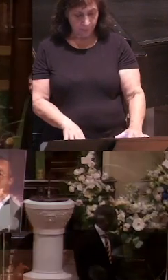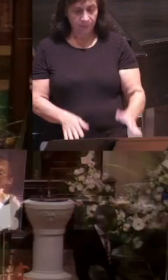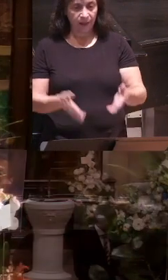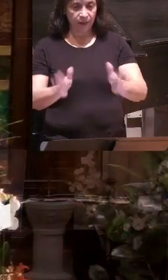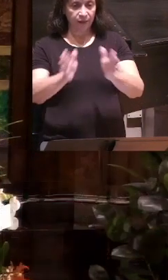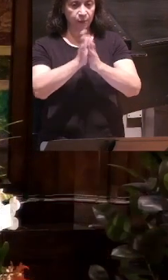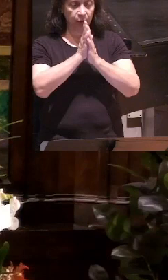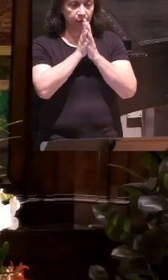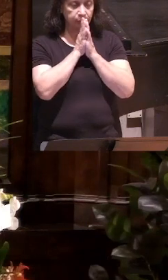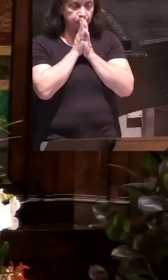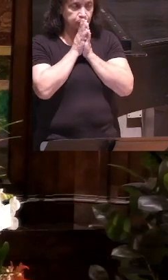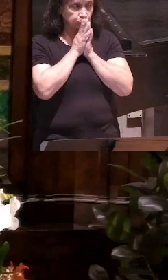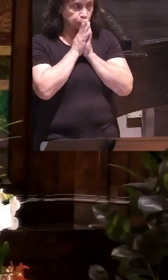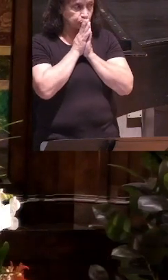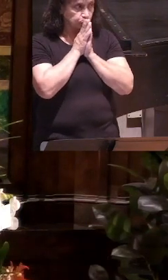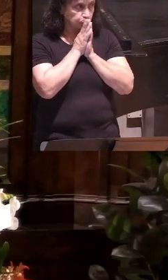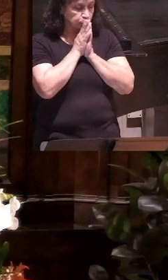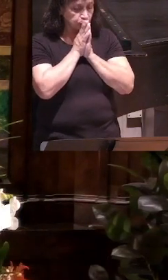Let us pray.